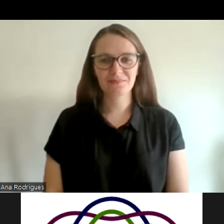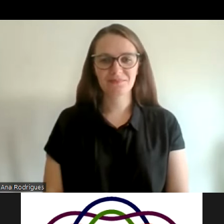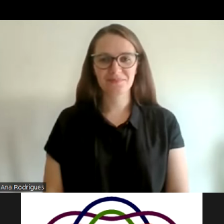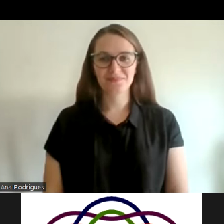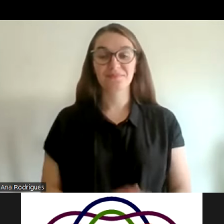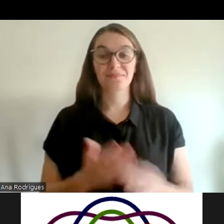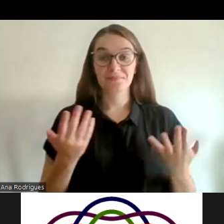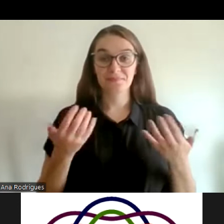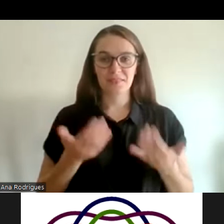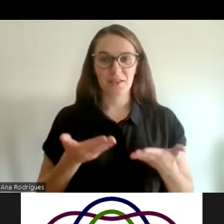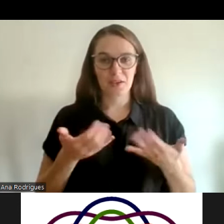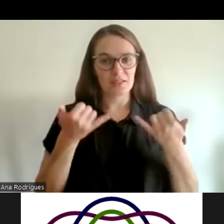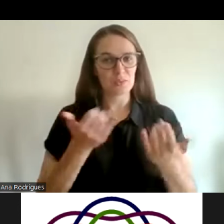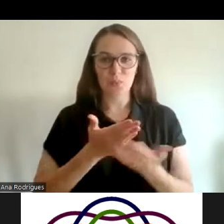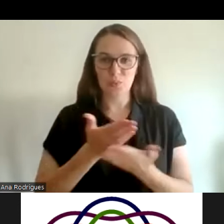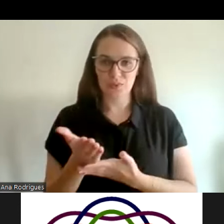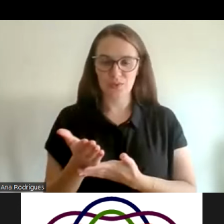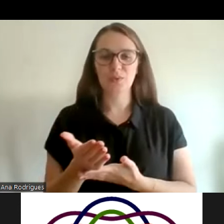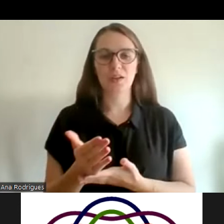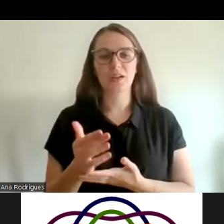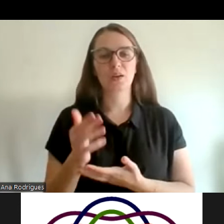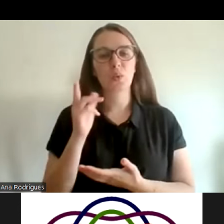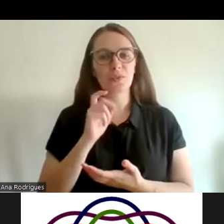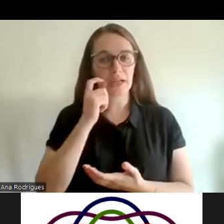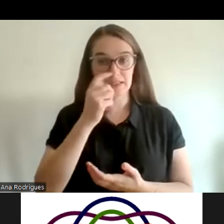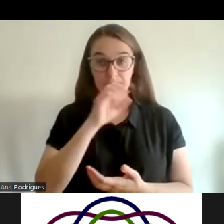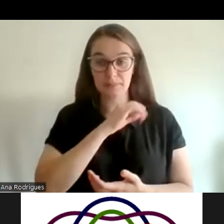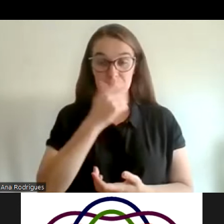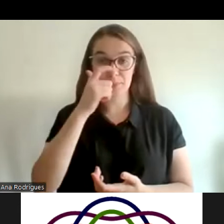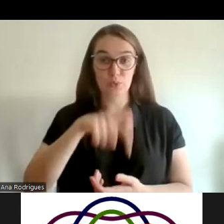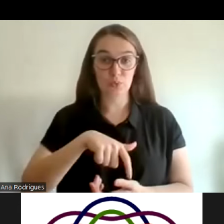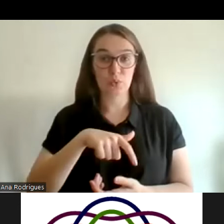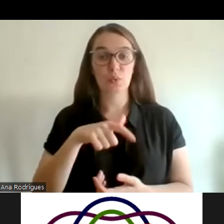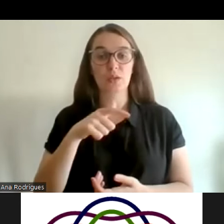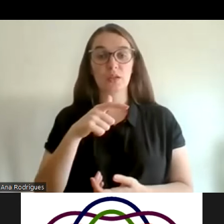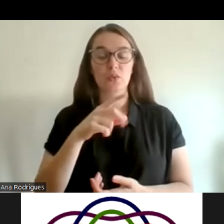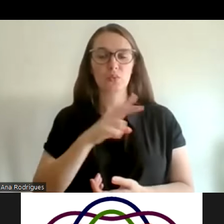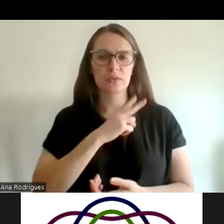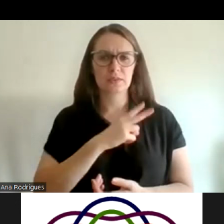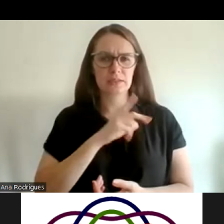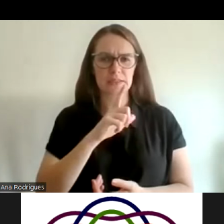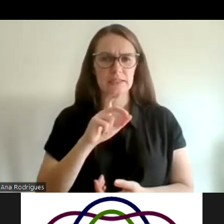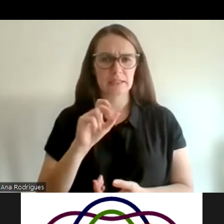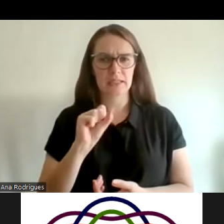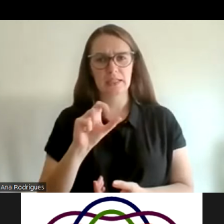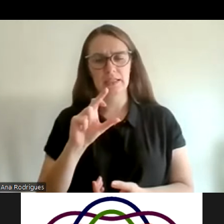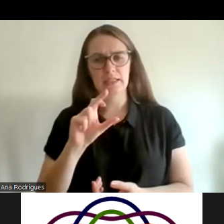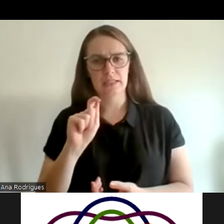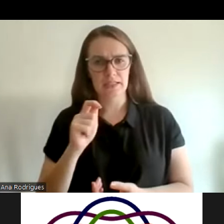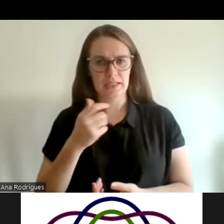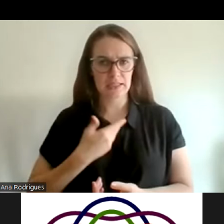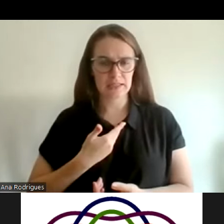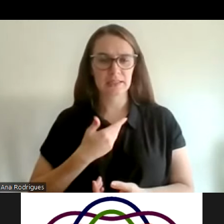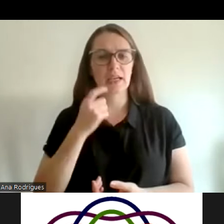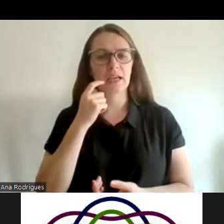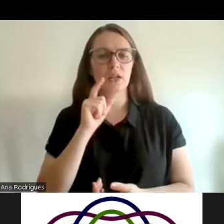And now we will proceed with our next speaker from the University of Szeged. His name is Tamás Racsko,